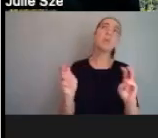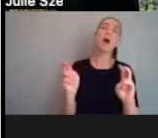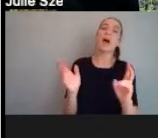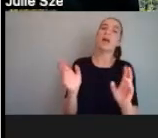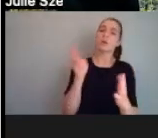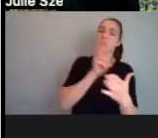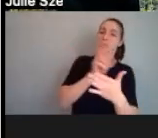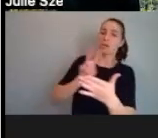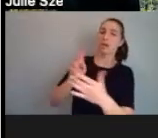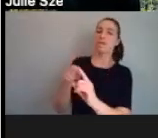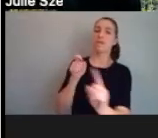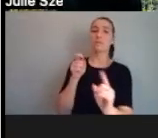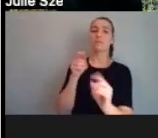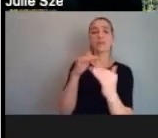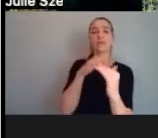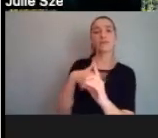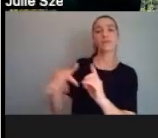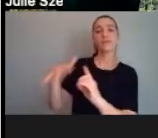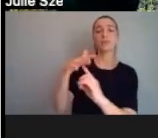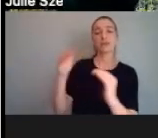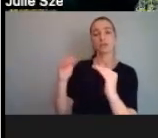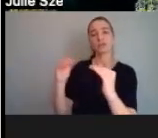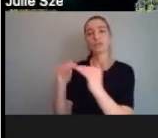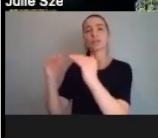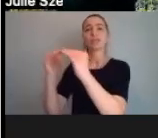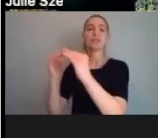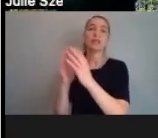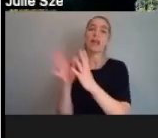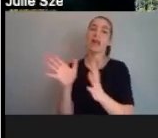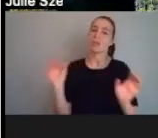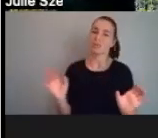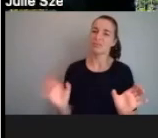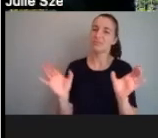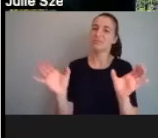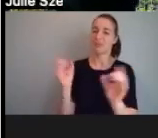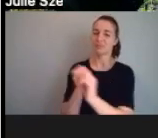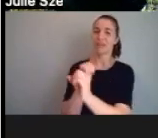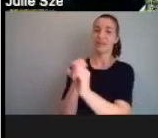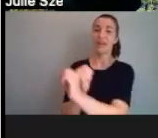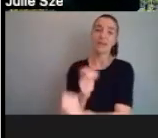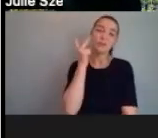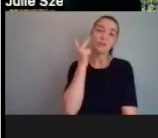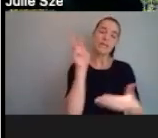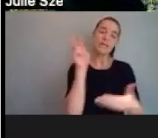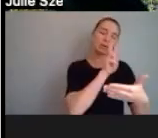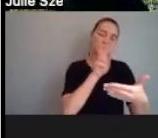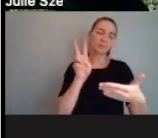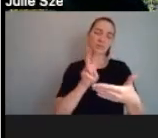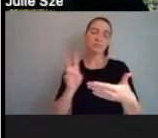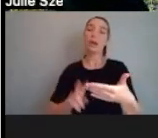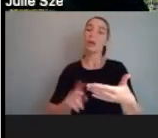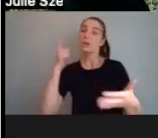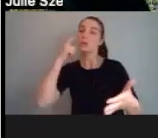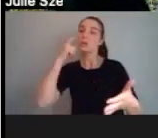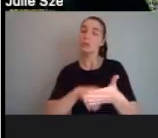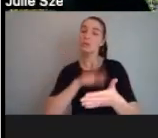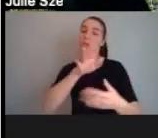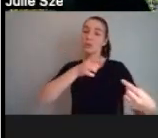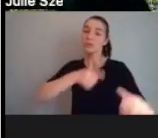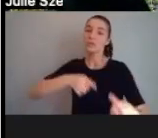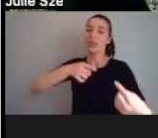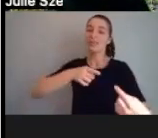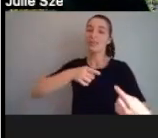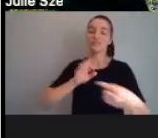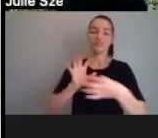environmental justice and the climate, um, justice movements, you will see this idea of that the struggles are linked, um,